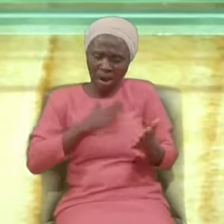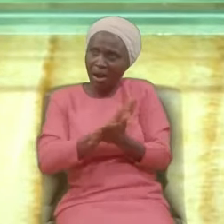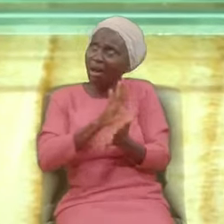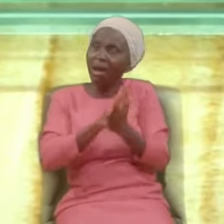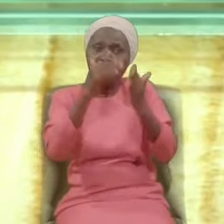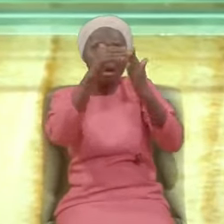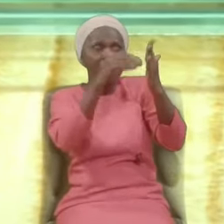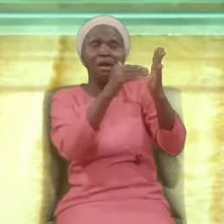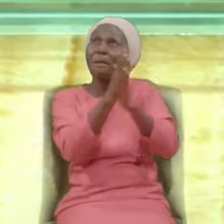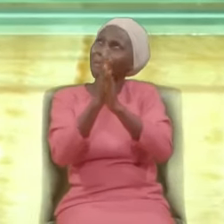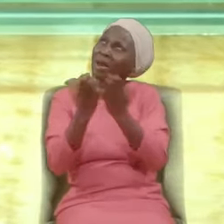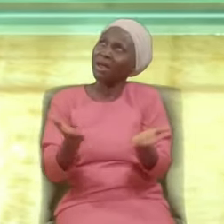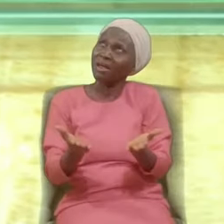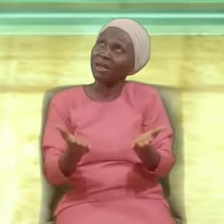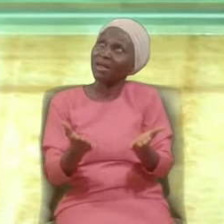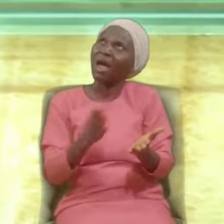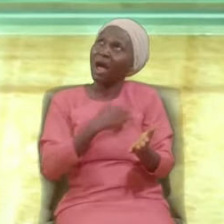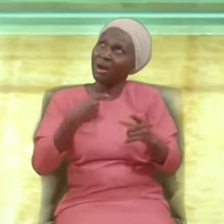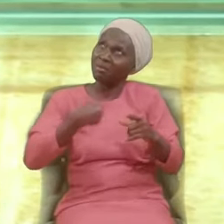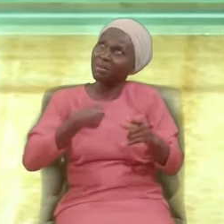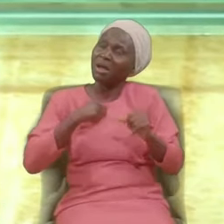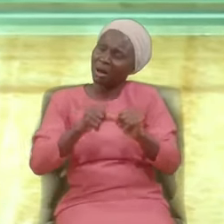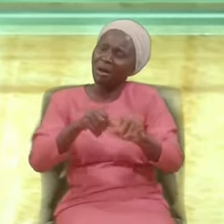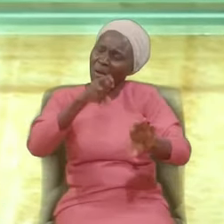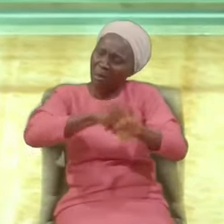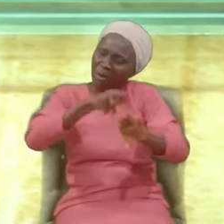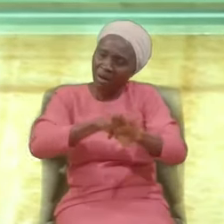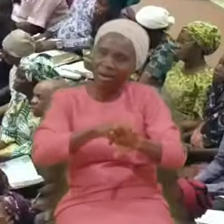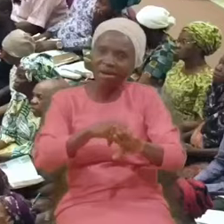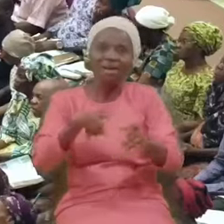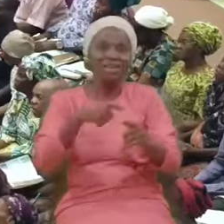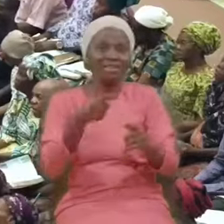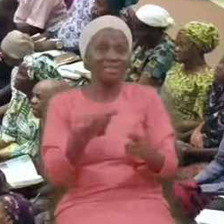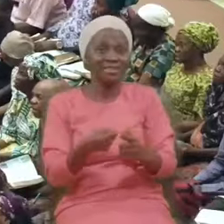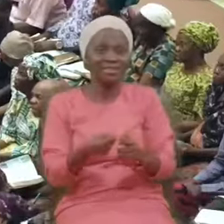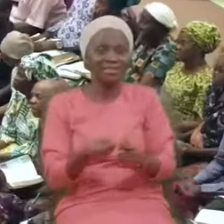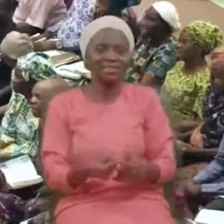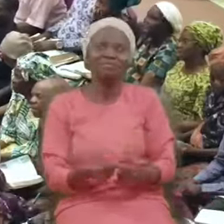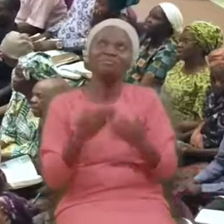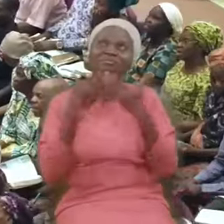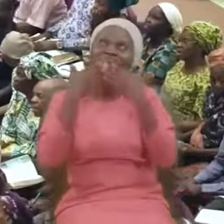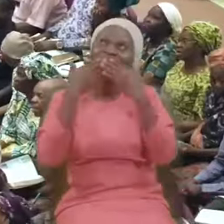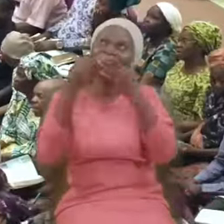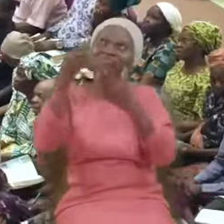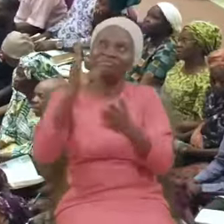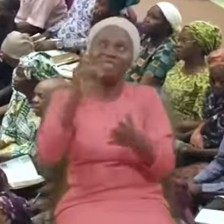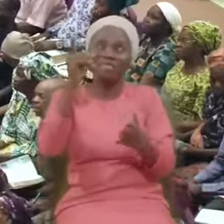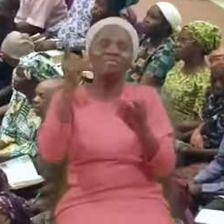on knocking. Importunate prayer. Thank God he has answered you tonight.